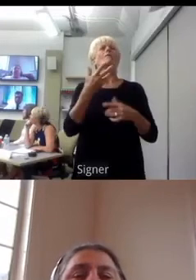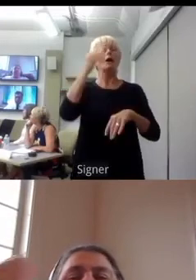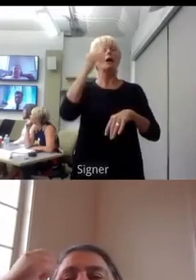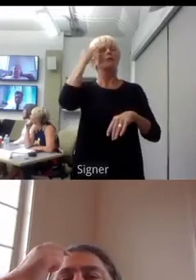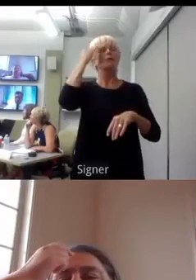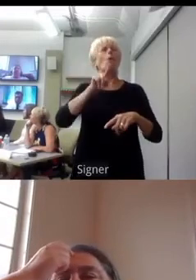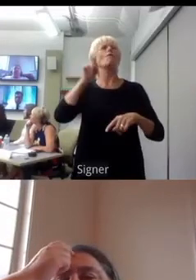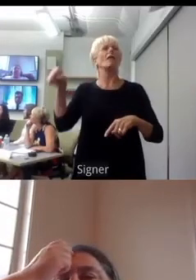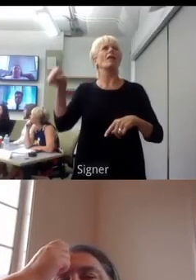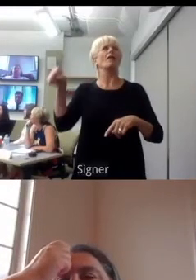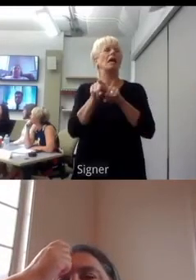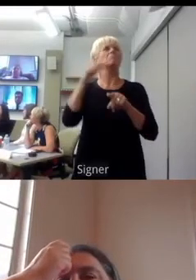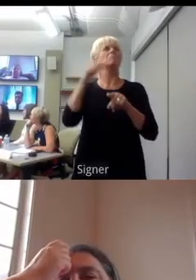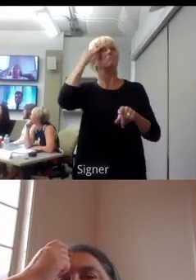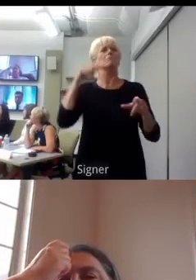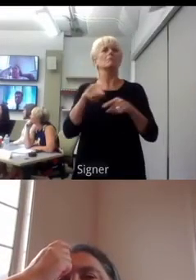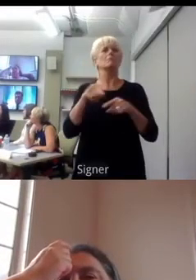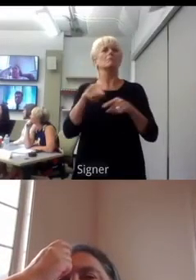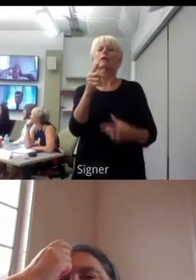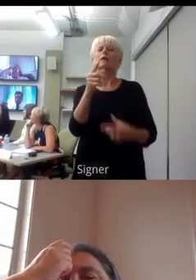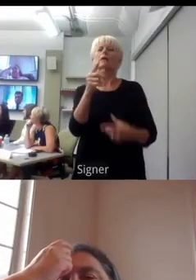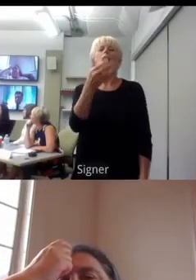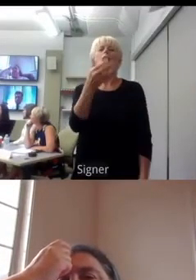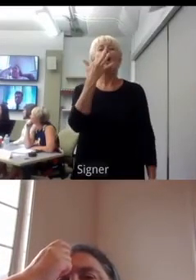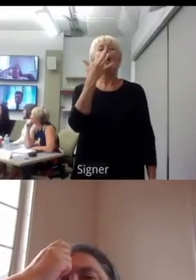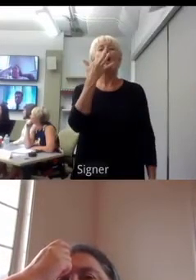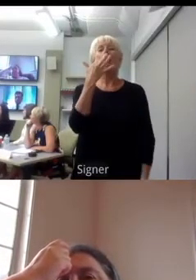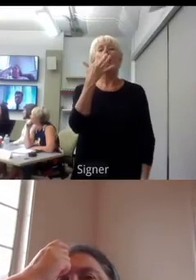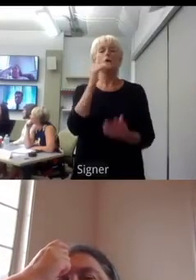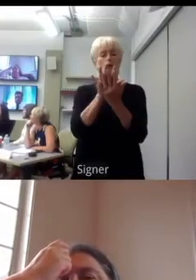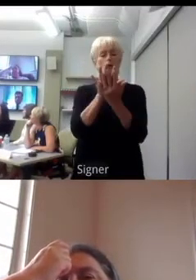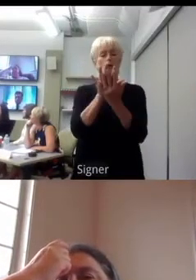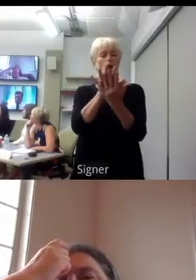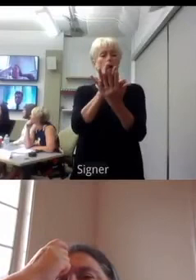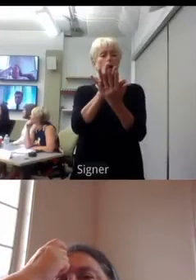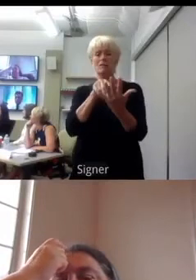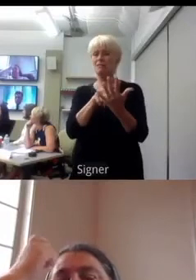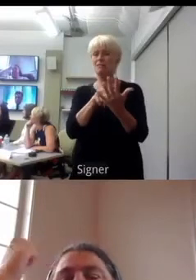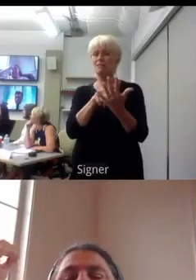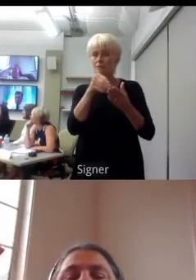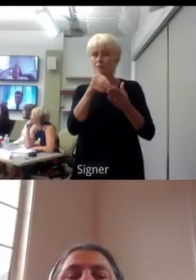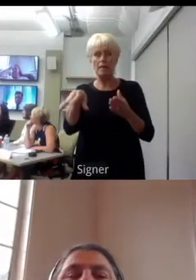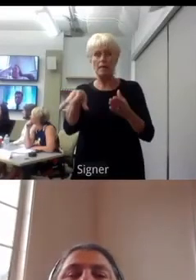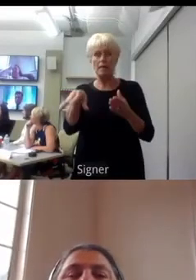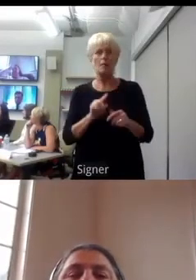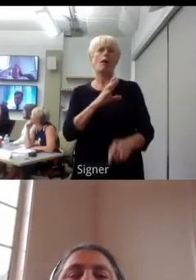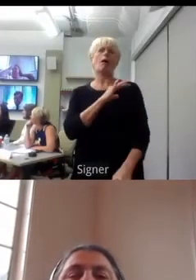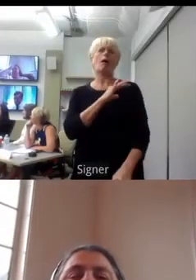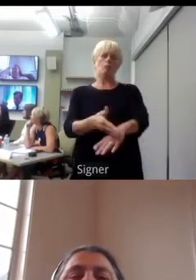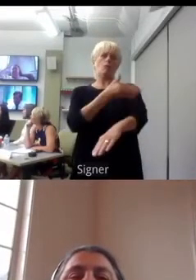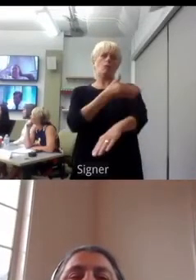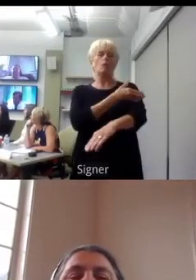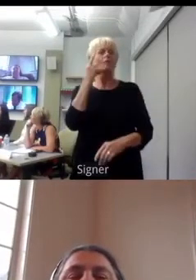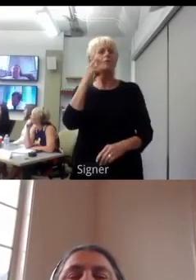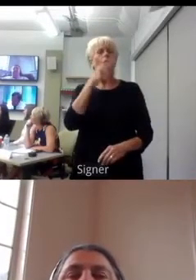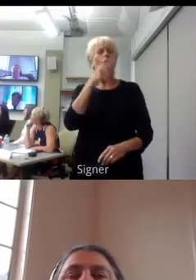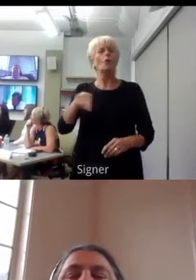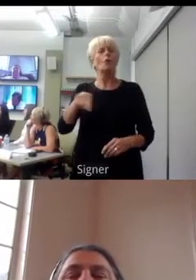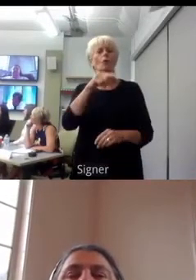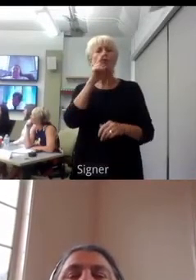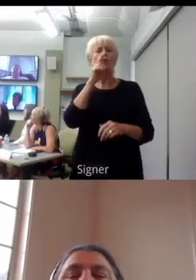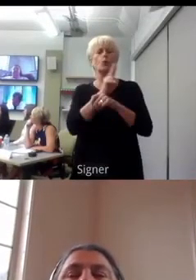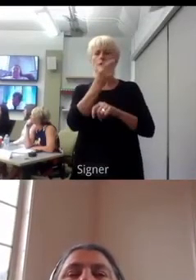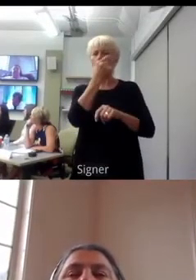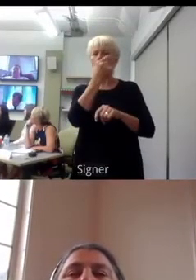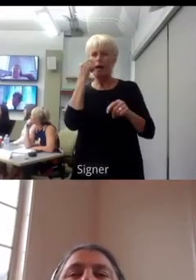a big cost, but it is a significant improvement for people who are losing their vision or have vision loss, to